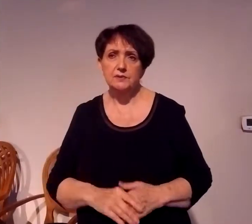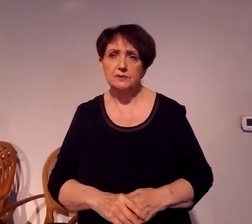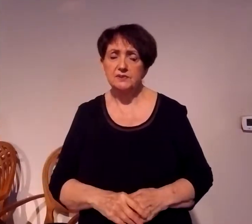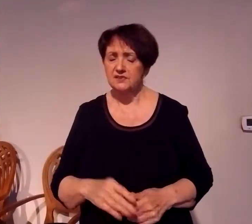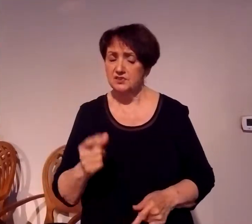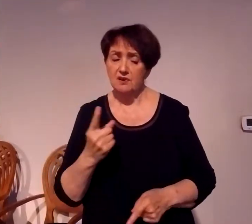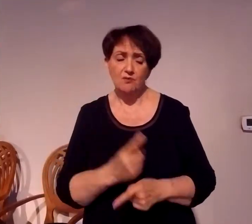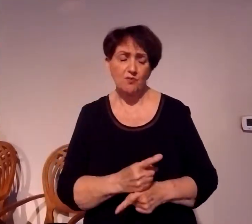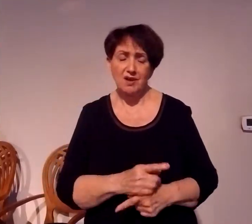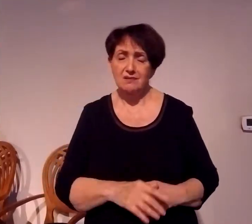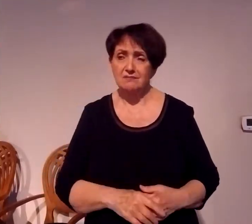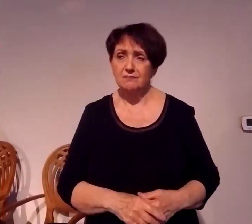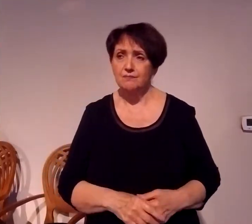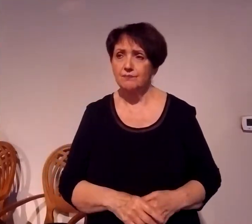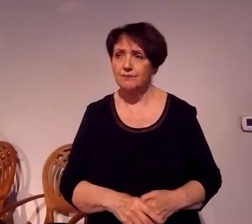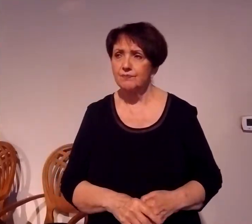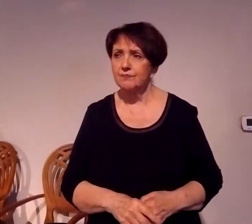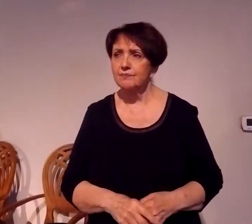right.